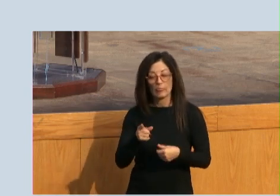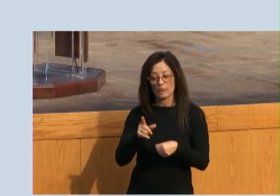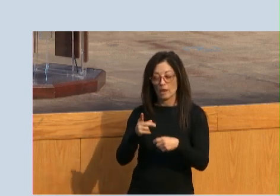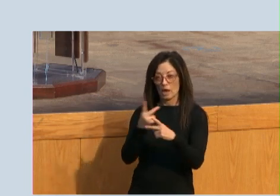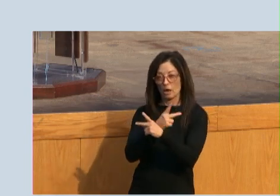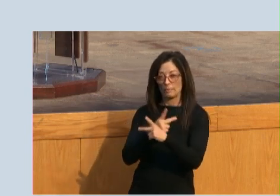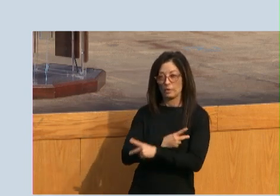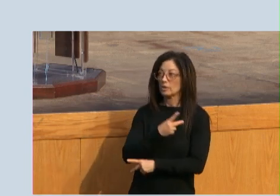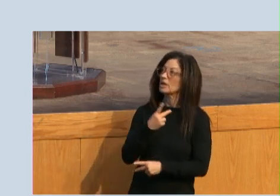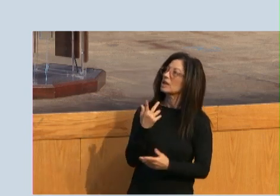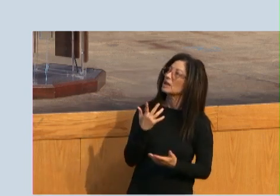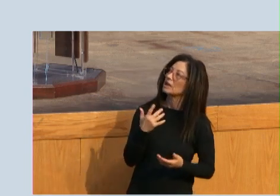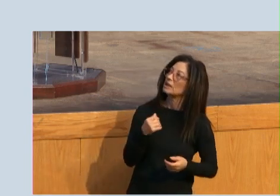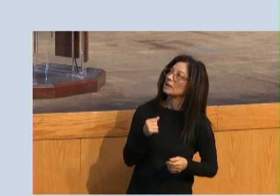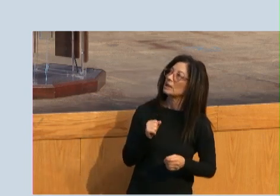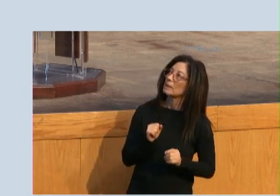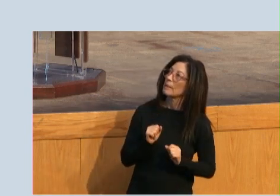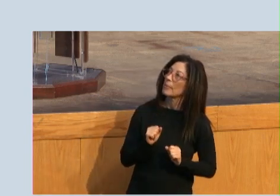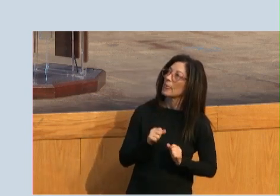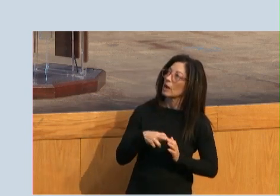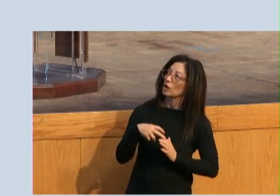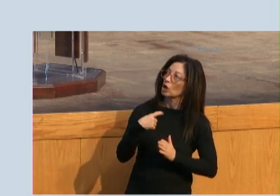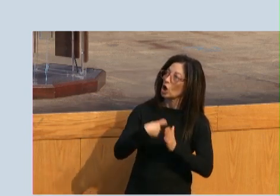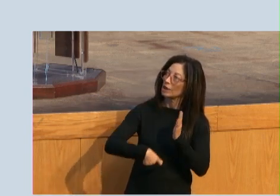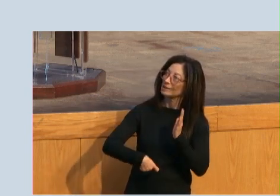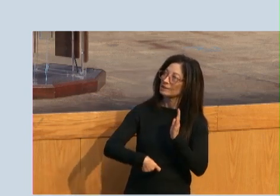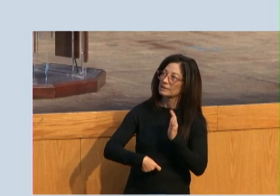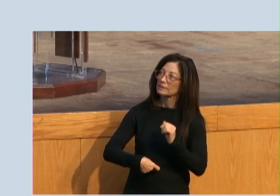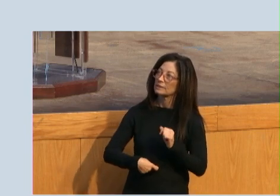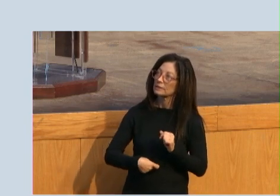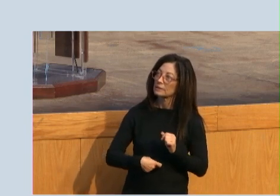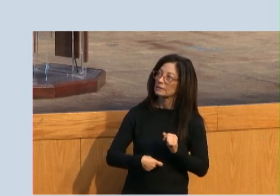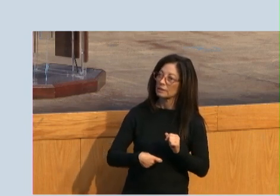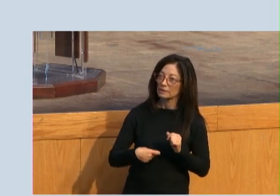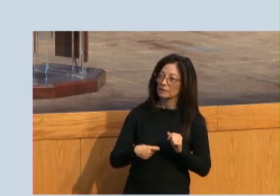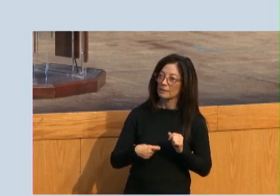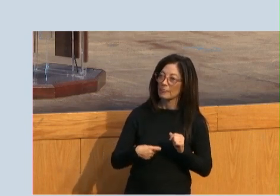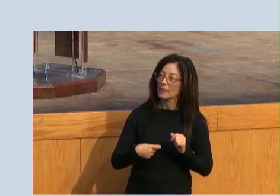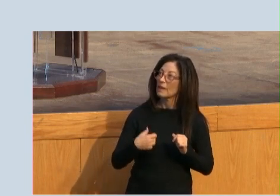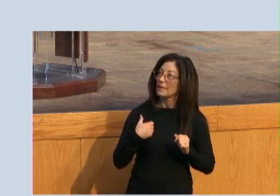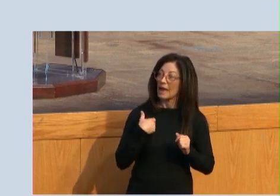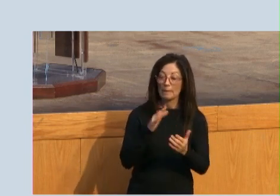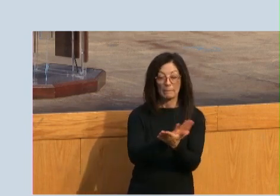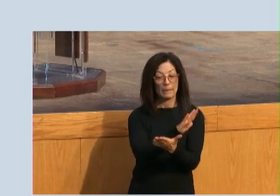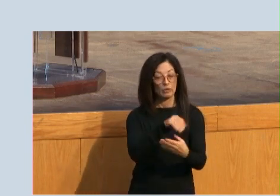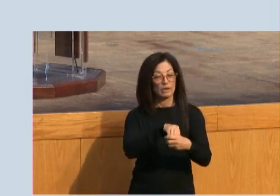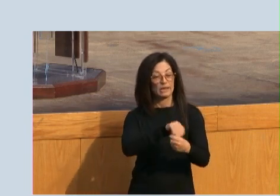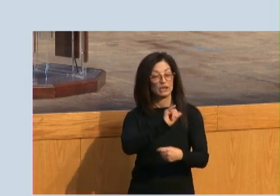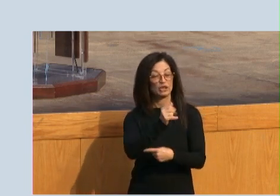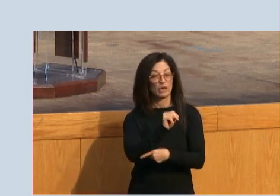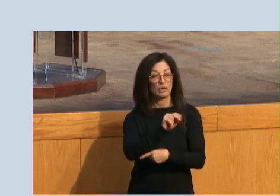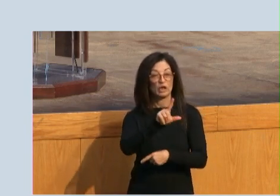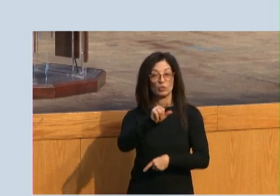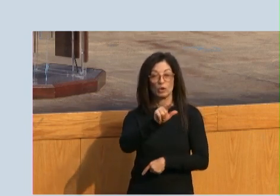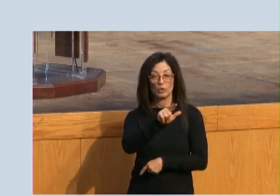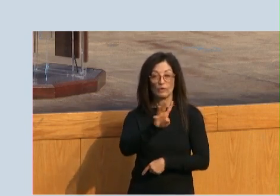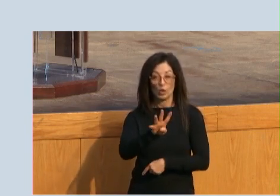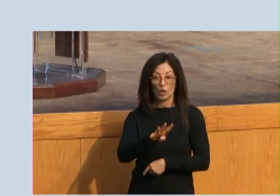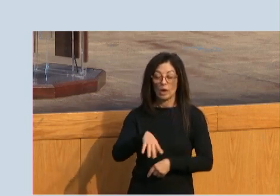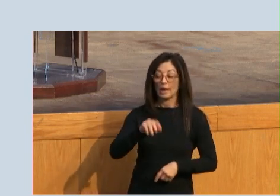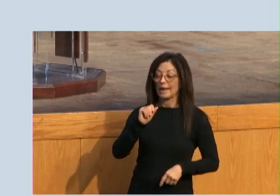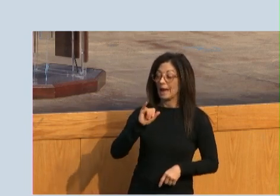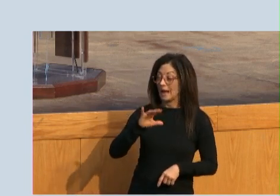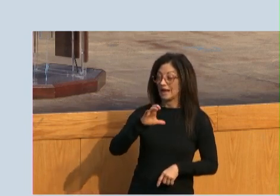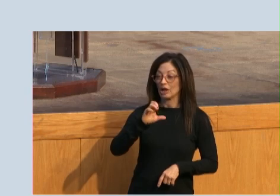costs are massive, relatively speaking. There was a paper that said in January 2024, AI and cryptocurrencies